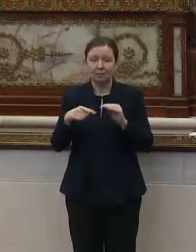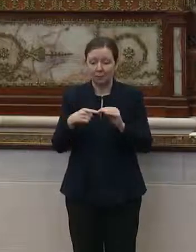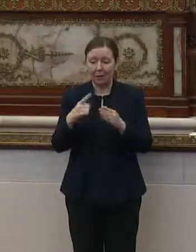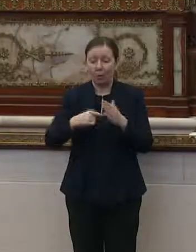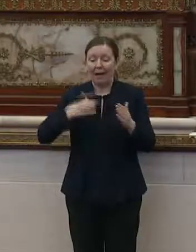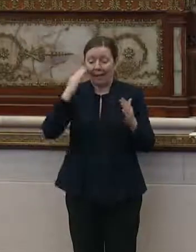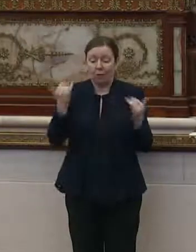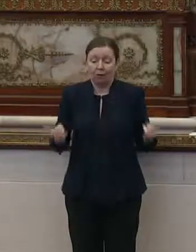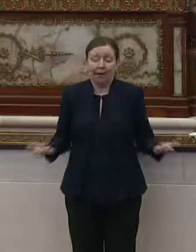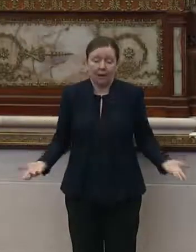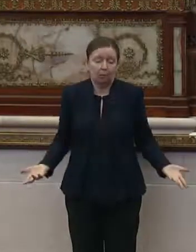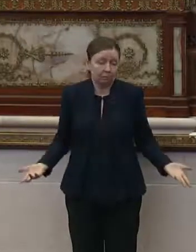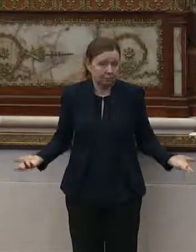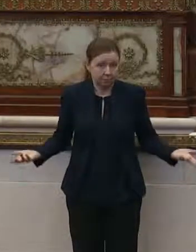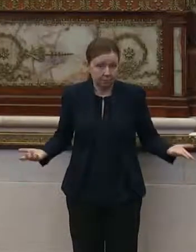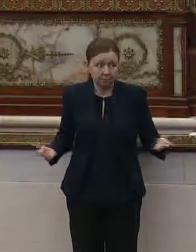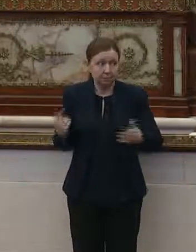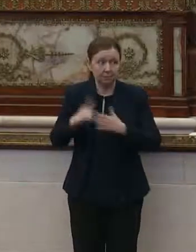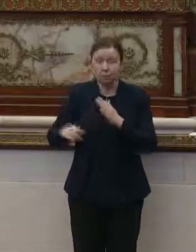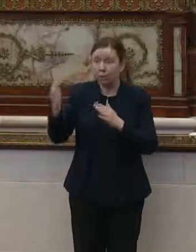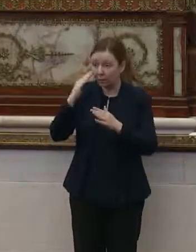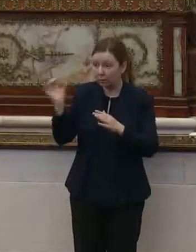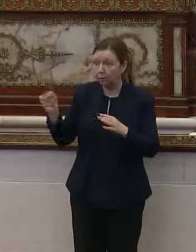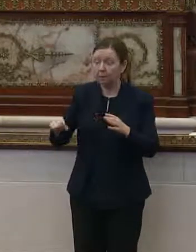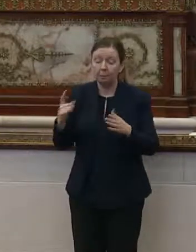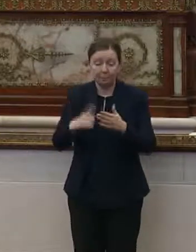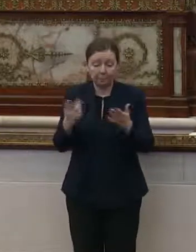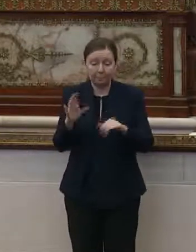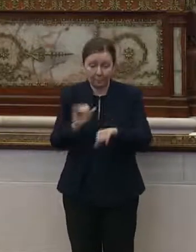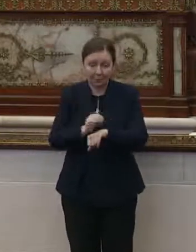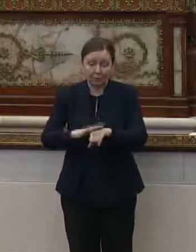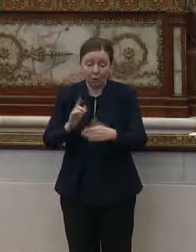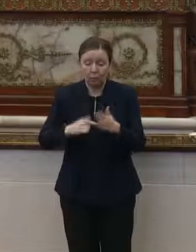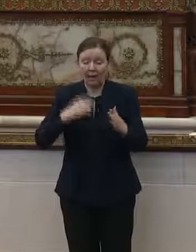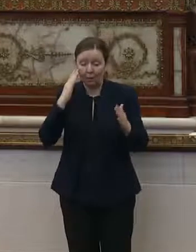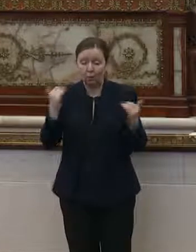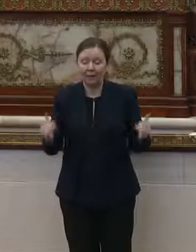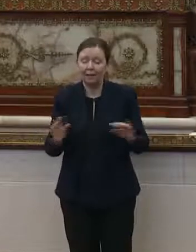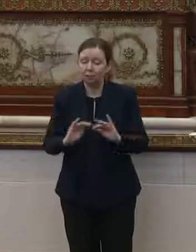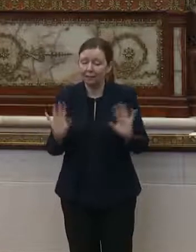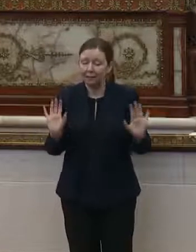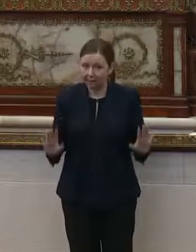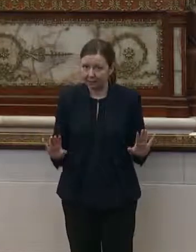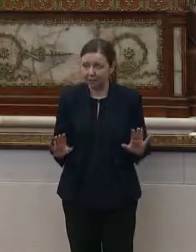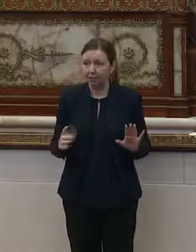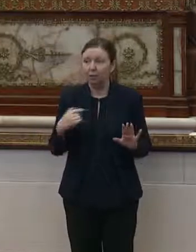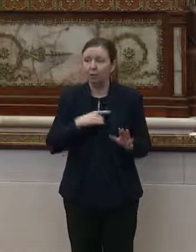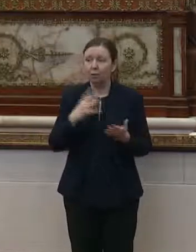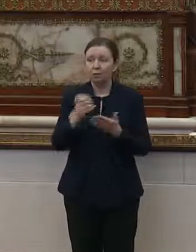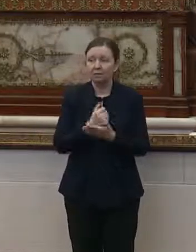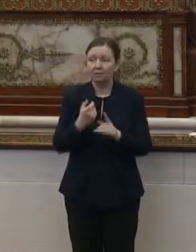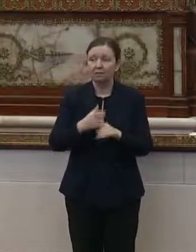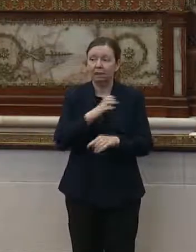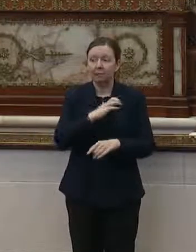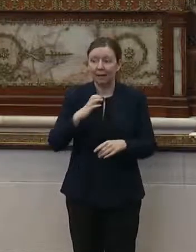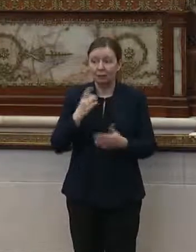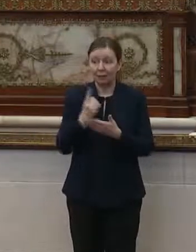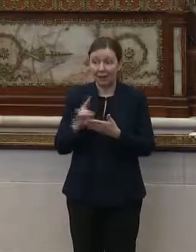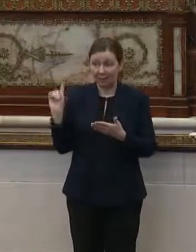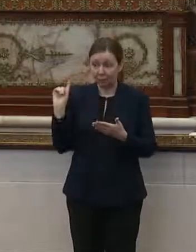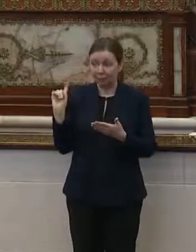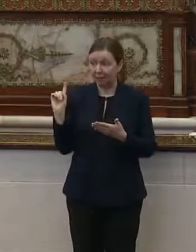know right now. What you know? Yes. Based on what I know right now. And just to be clear, we received from council last